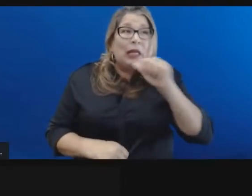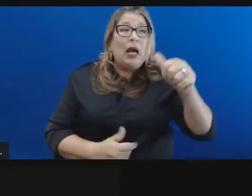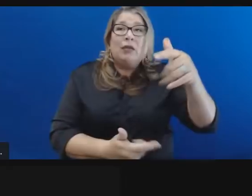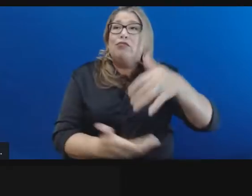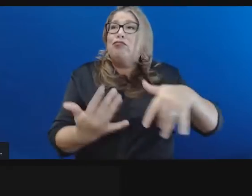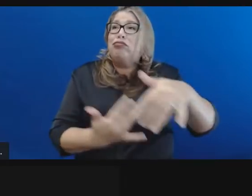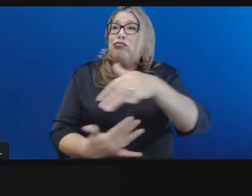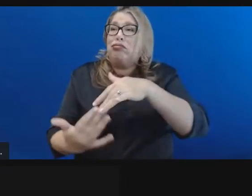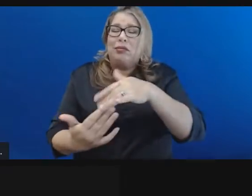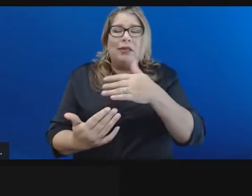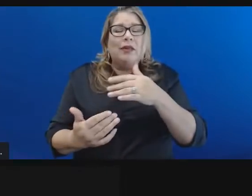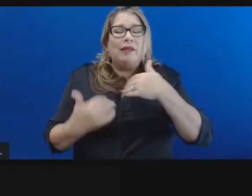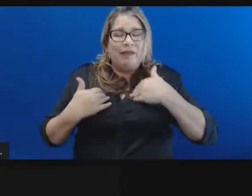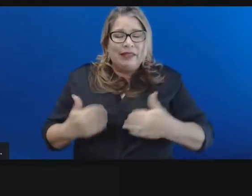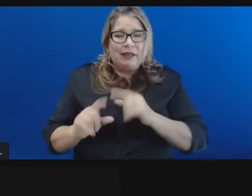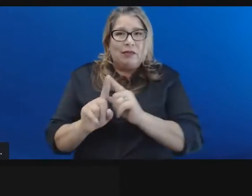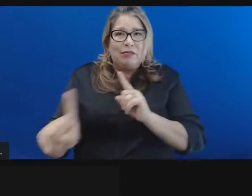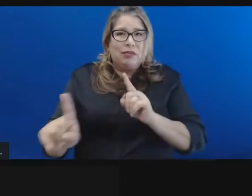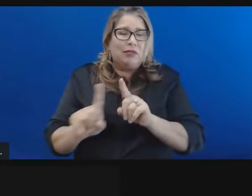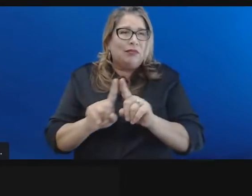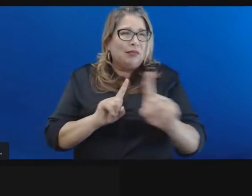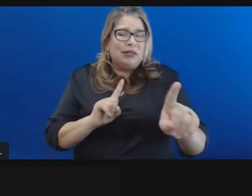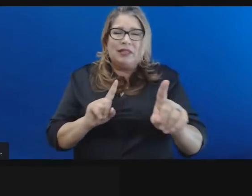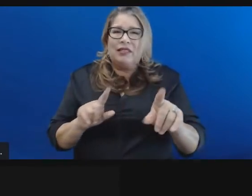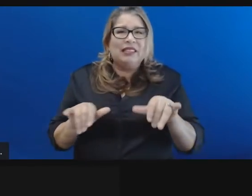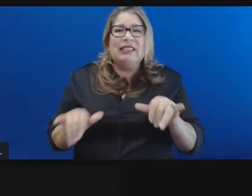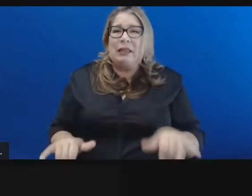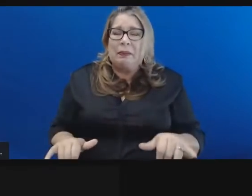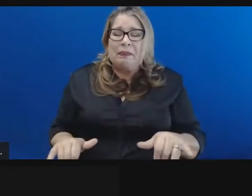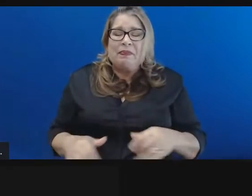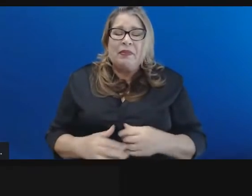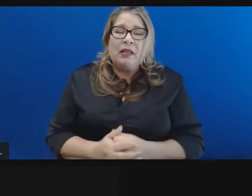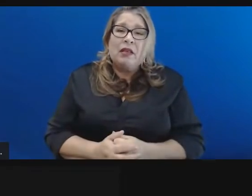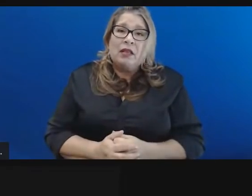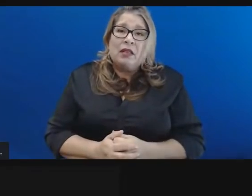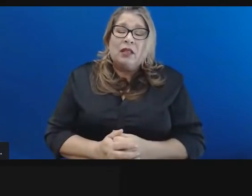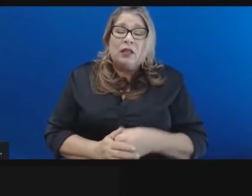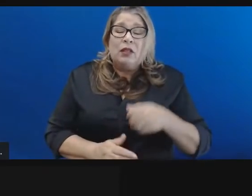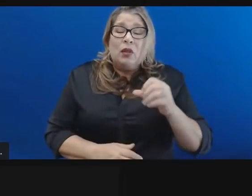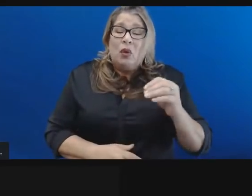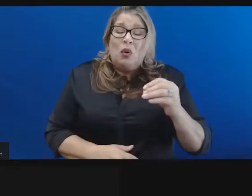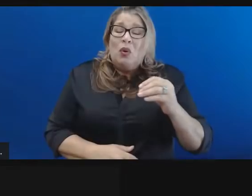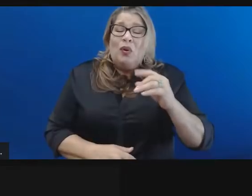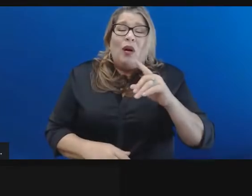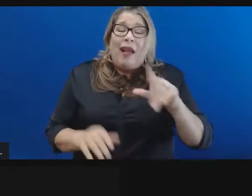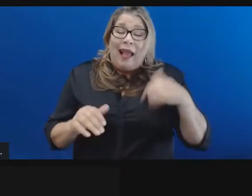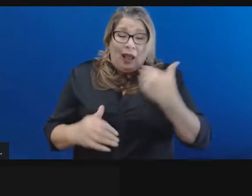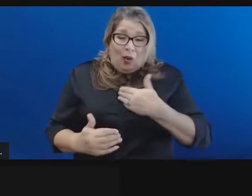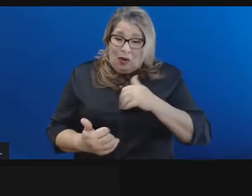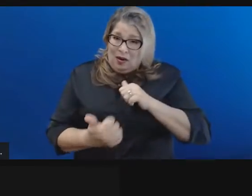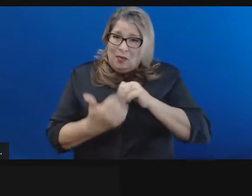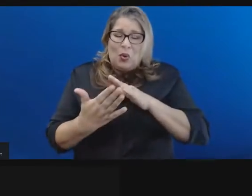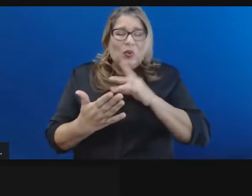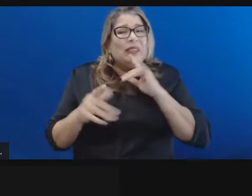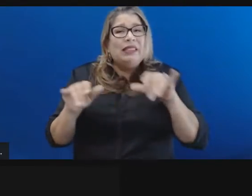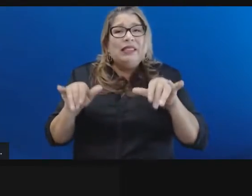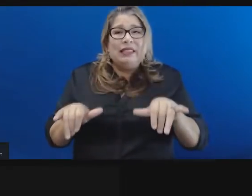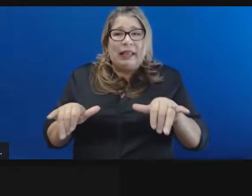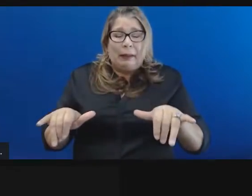same things. I just think that the rates of transmission are going to be significantly more challenging to contain if